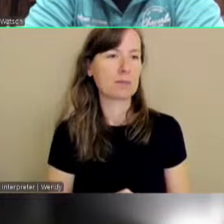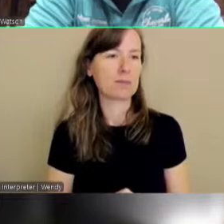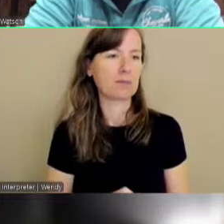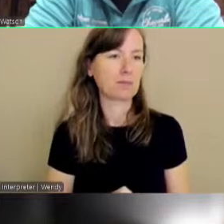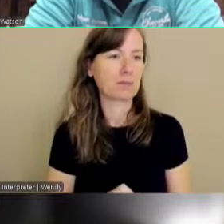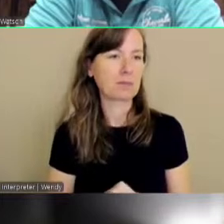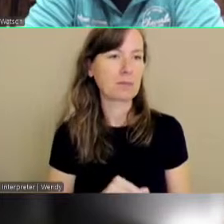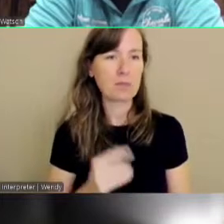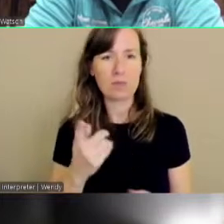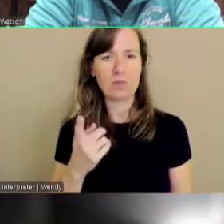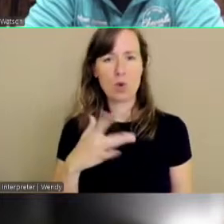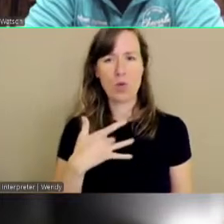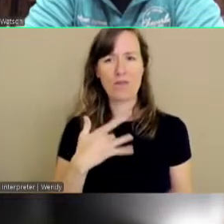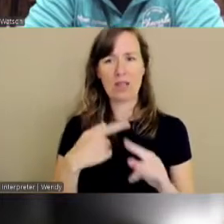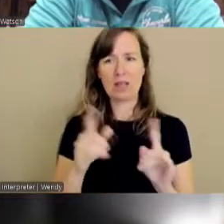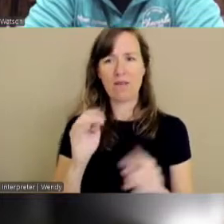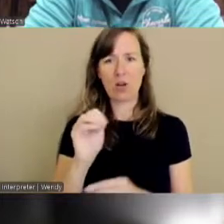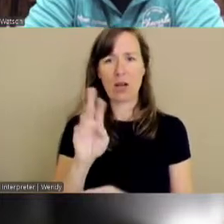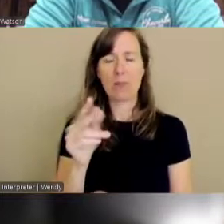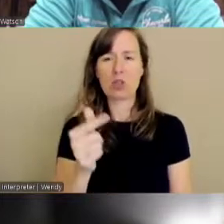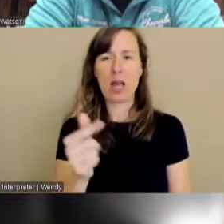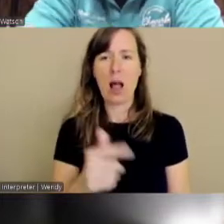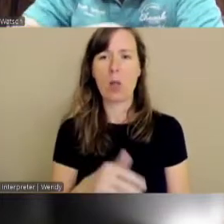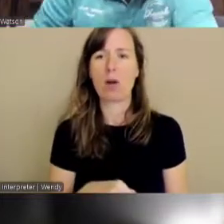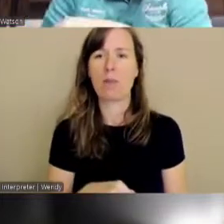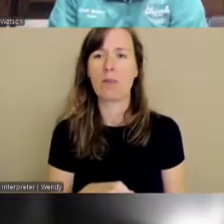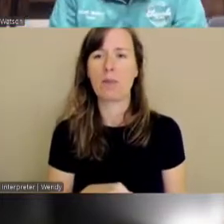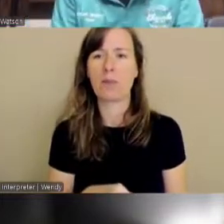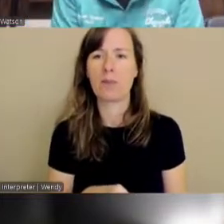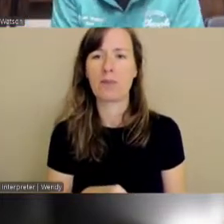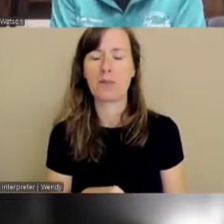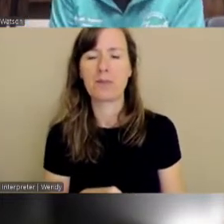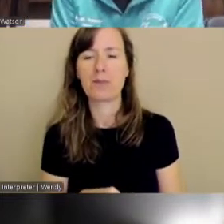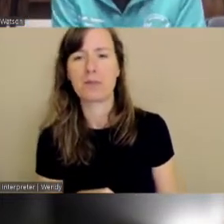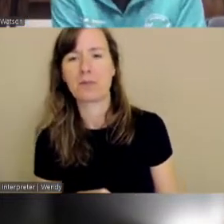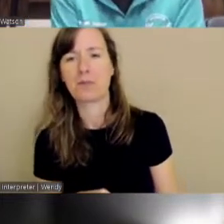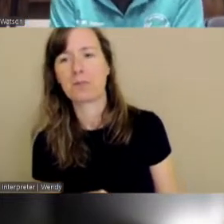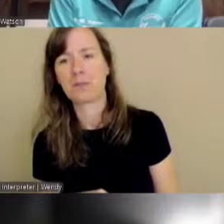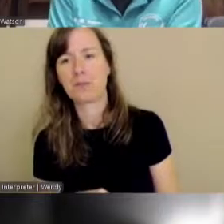feel differently, Mr. Galloway? No, I mean, I think that, you know,